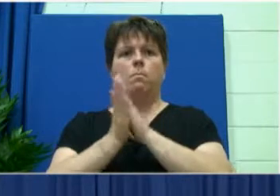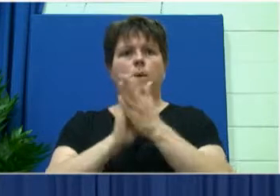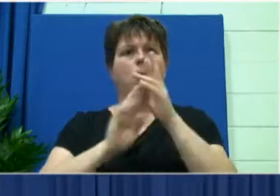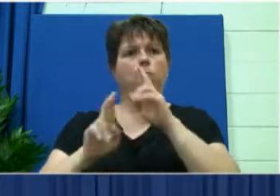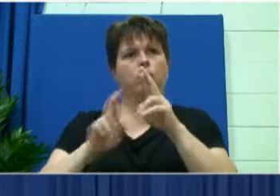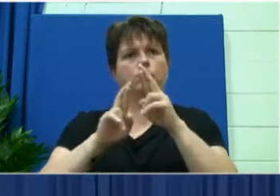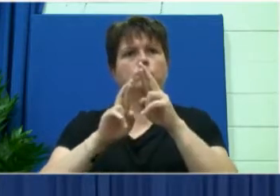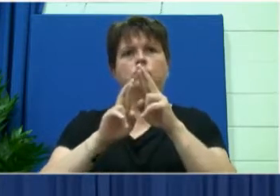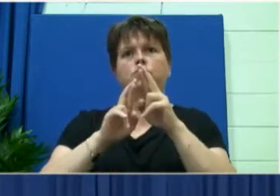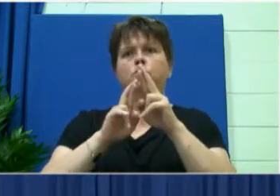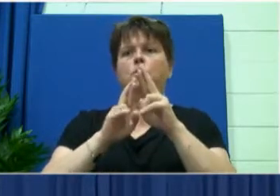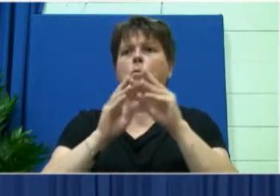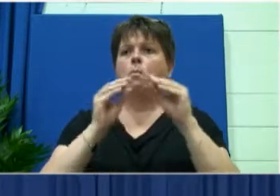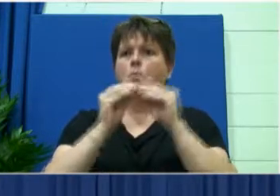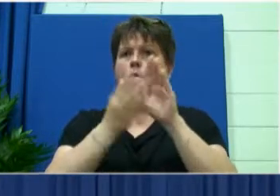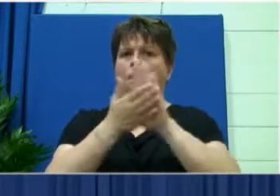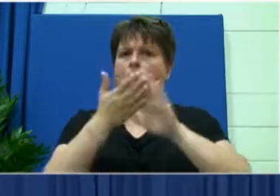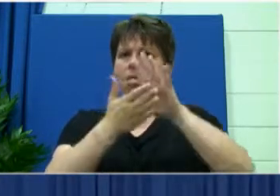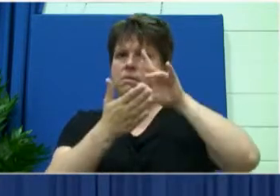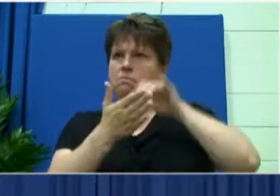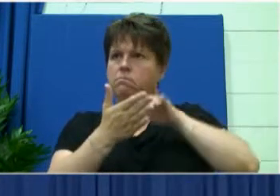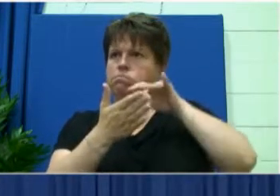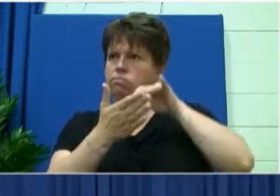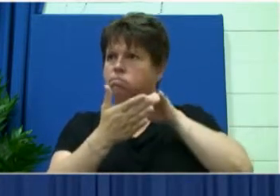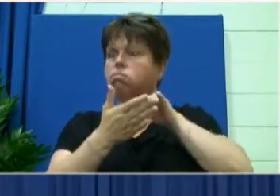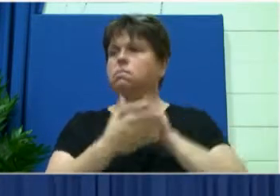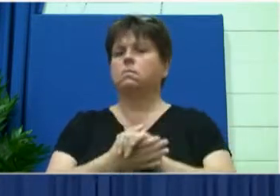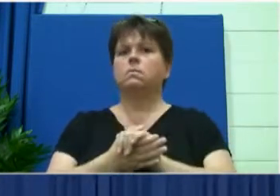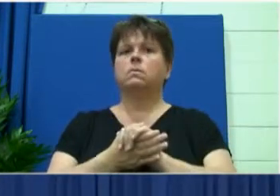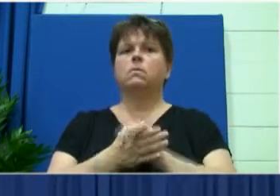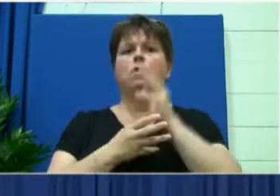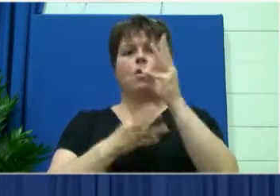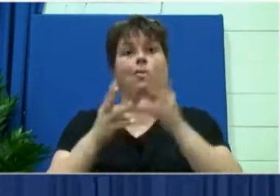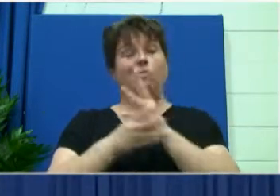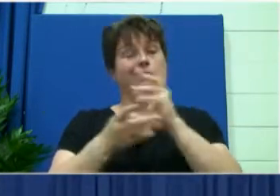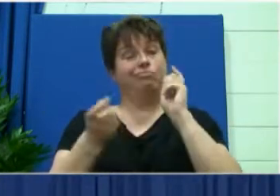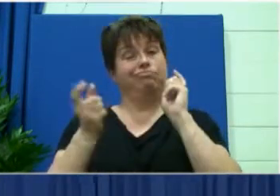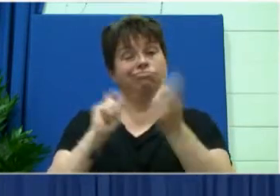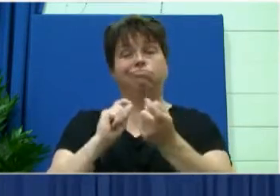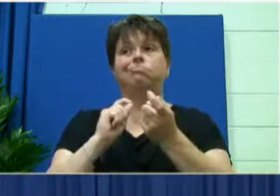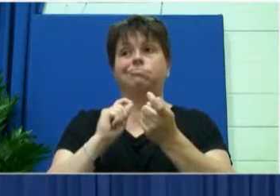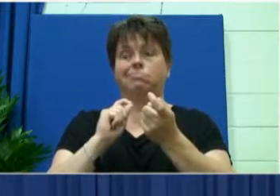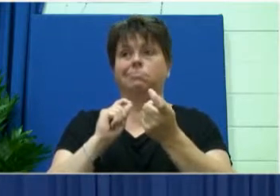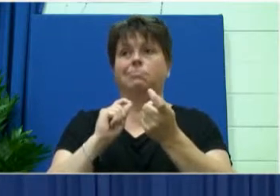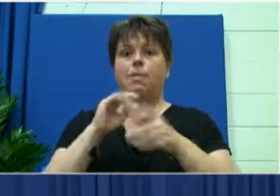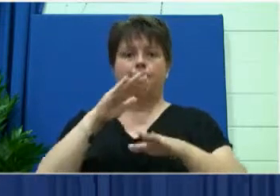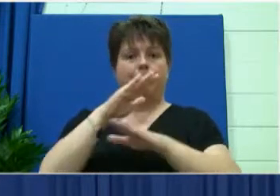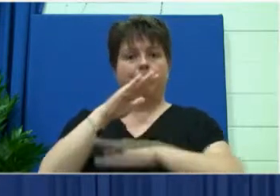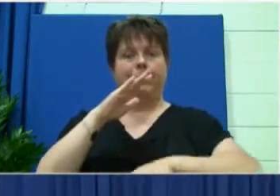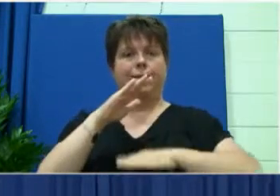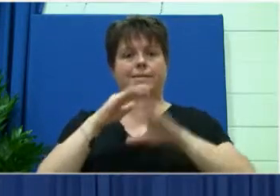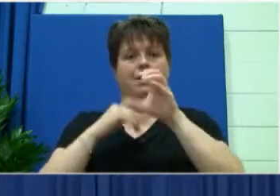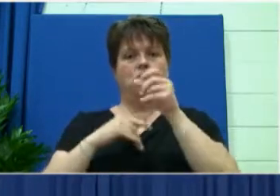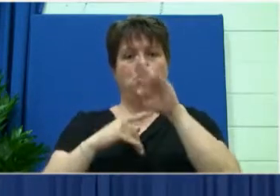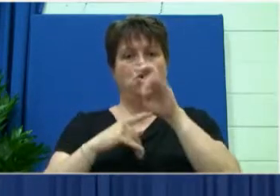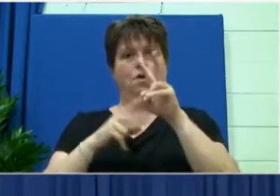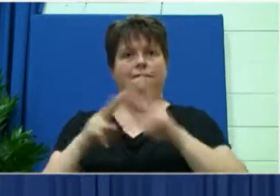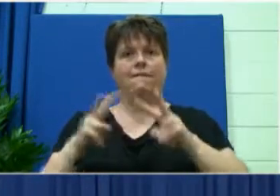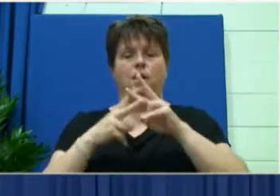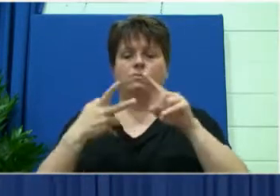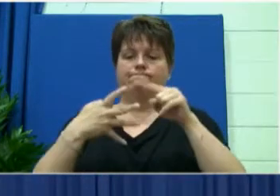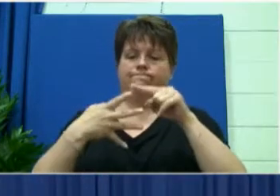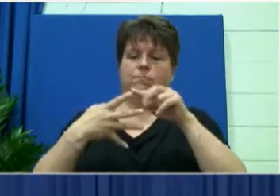to further your education. The world is changing, but the basic core values of